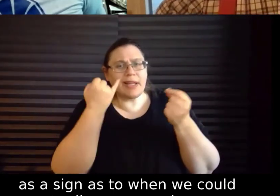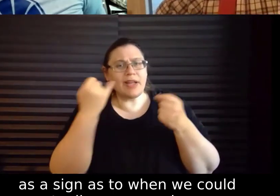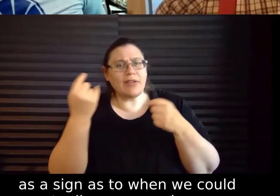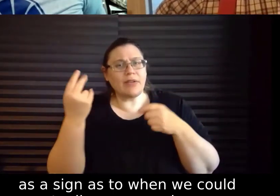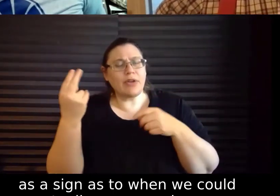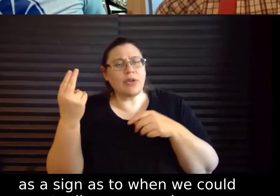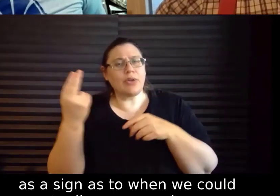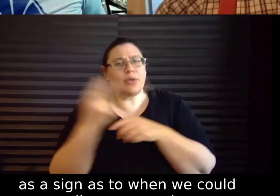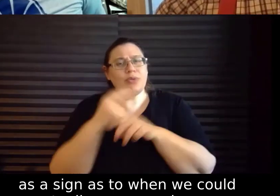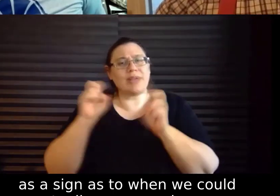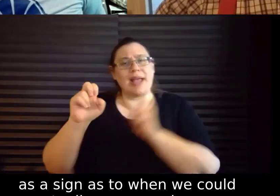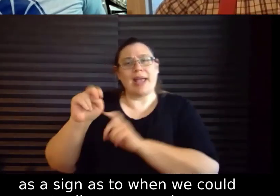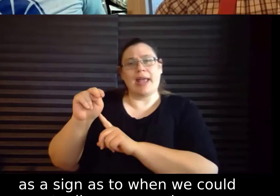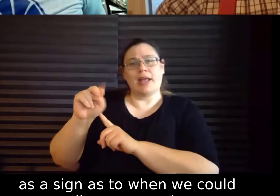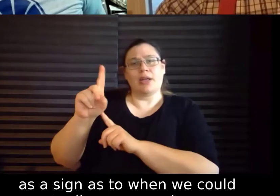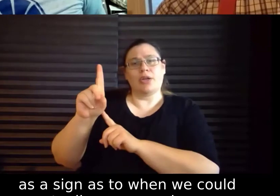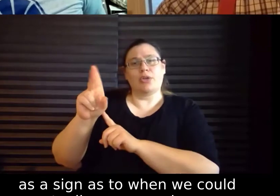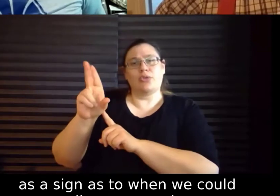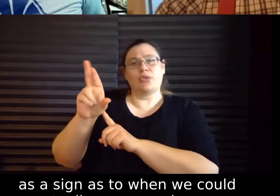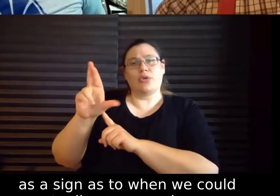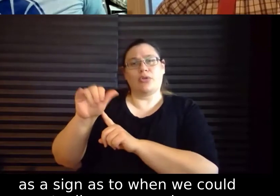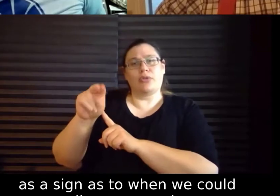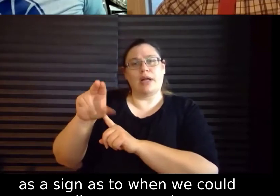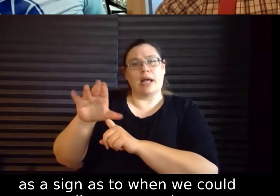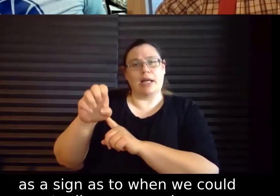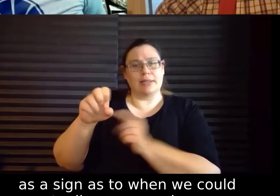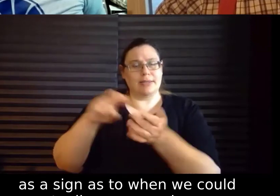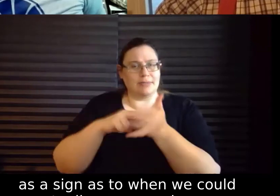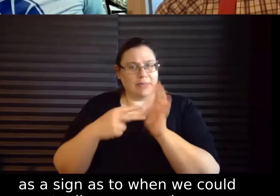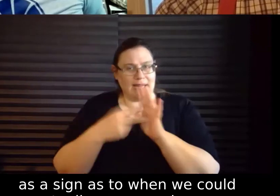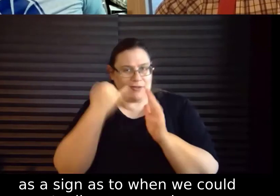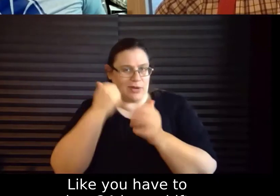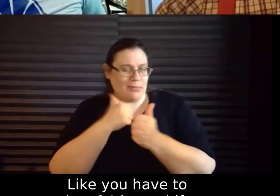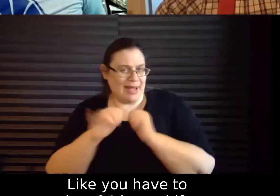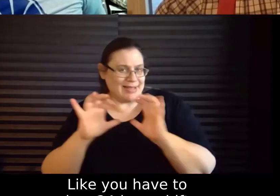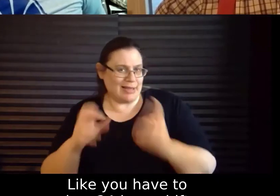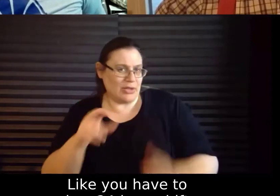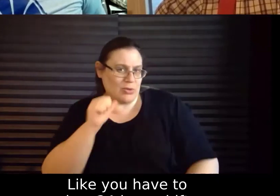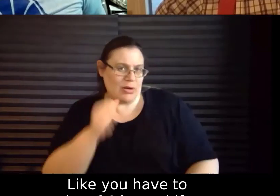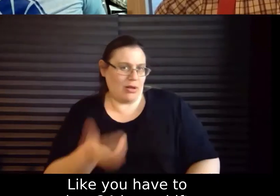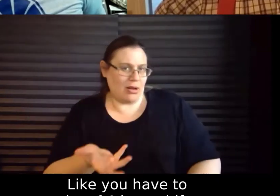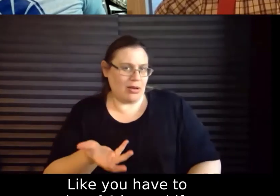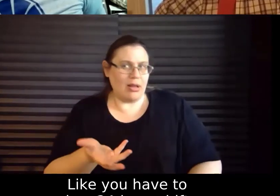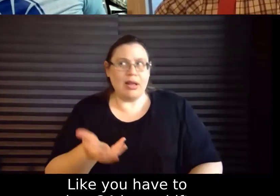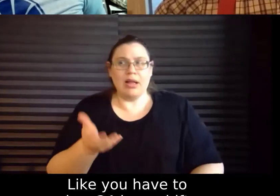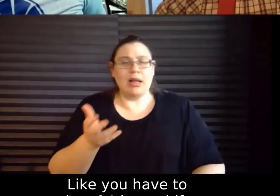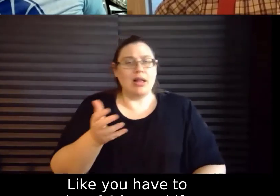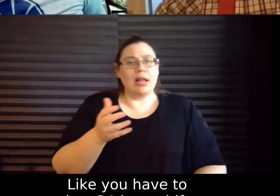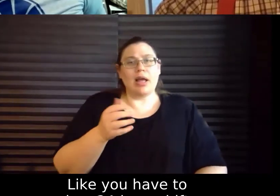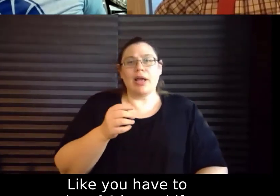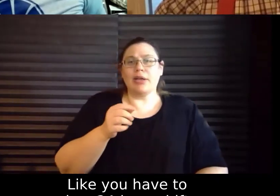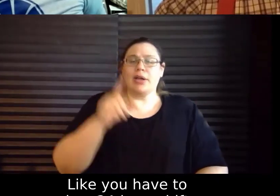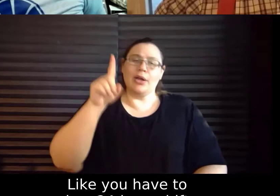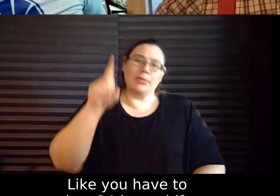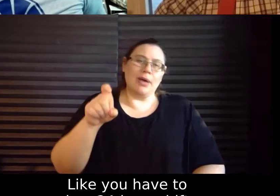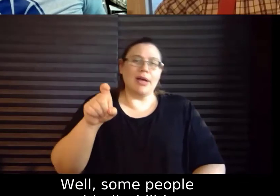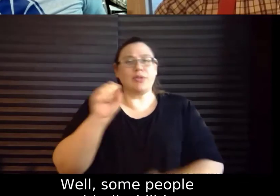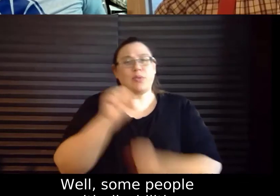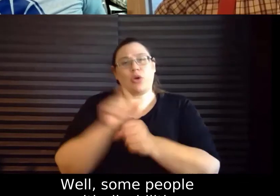as a sign about whether we can actually pass our classes? Like, you have to do a 24-hour